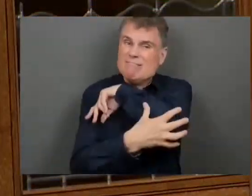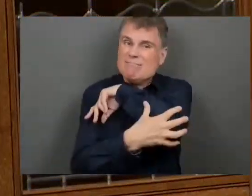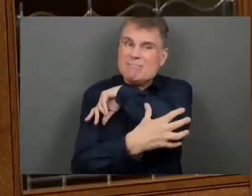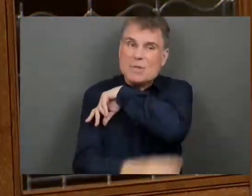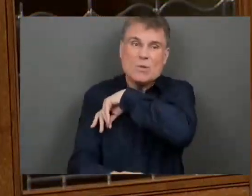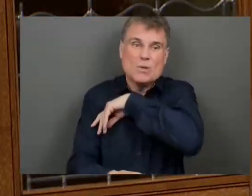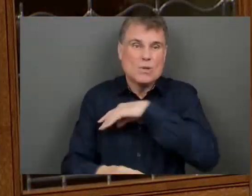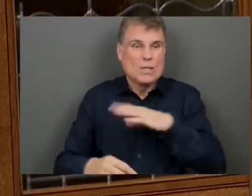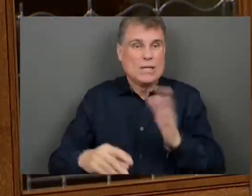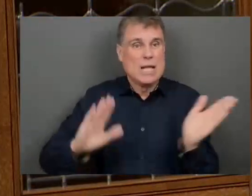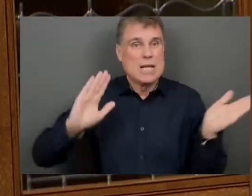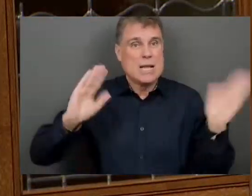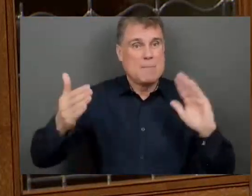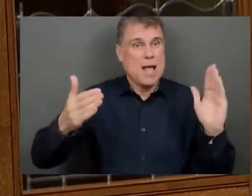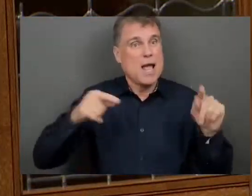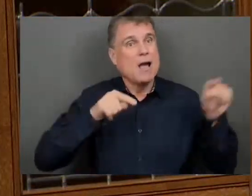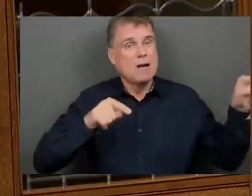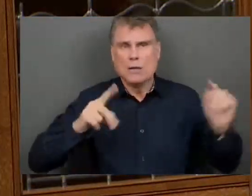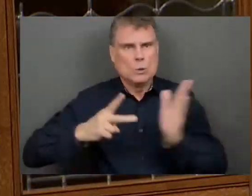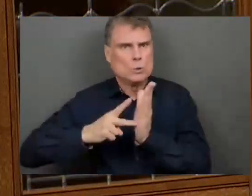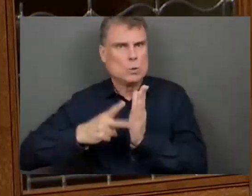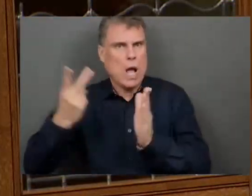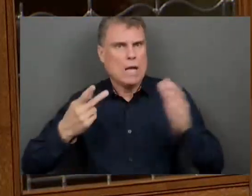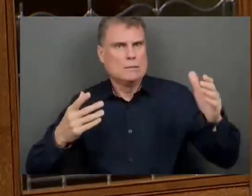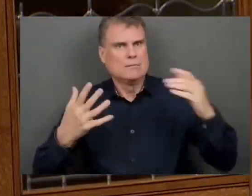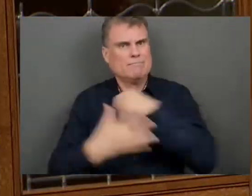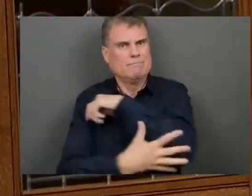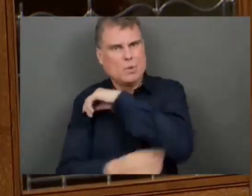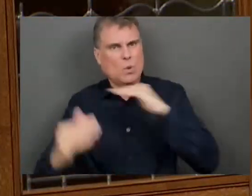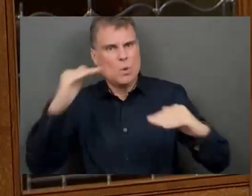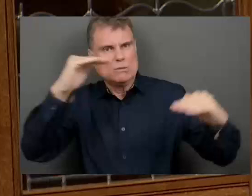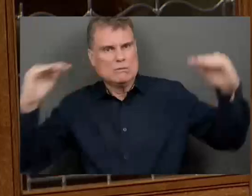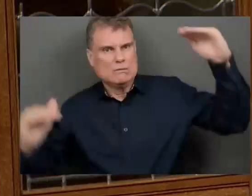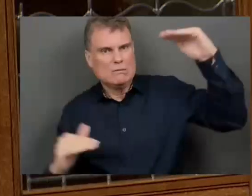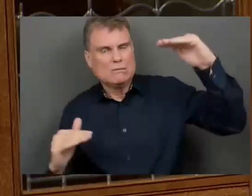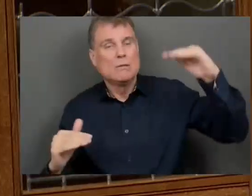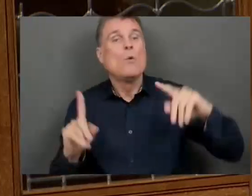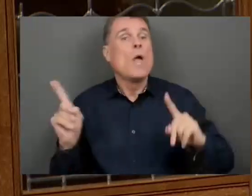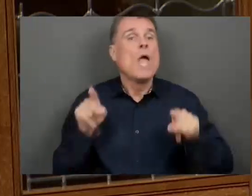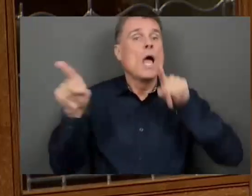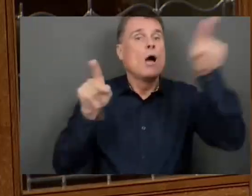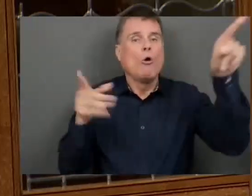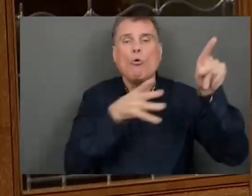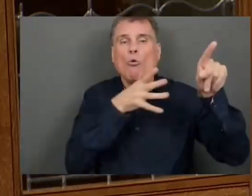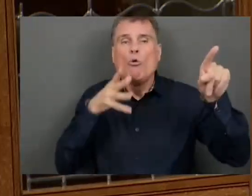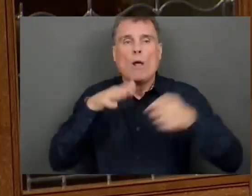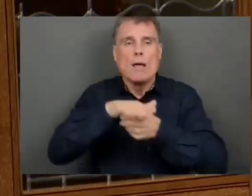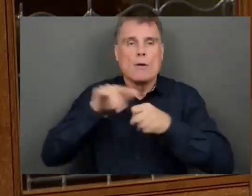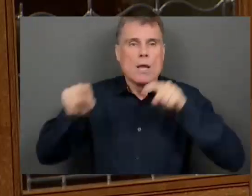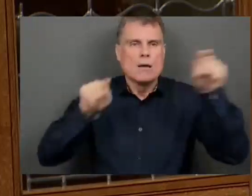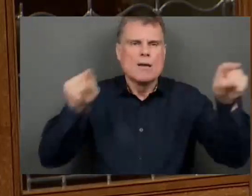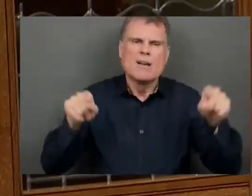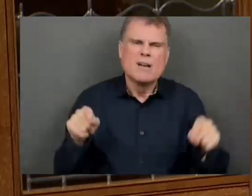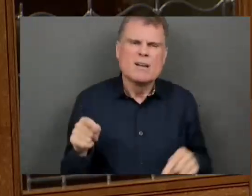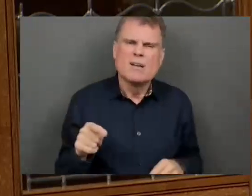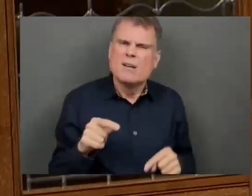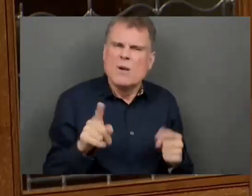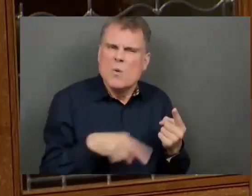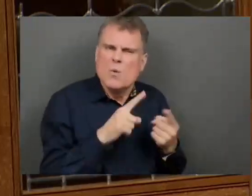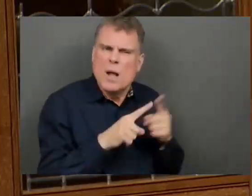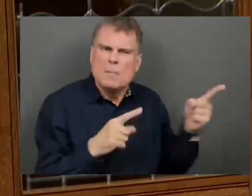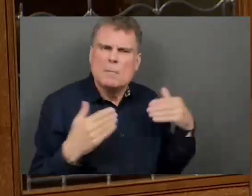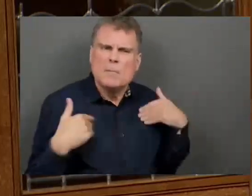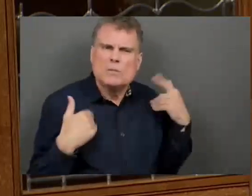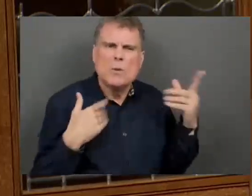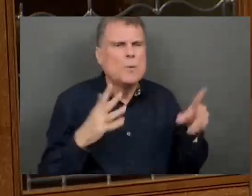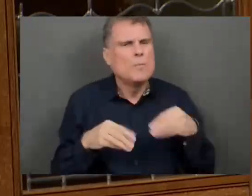higher for children in our rural communities. When will this Minister of Poverty Reduction start providing the basic supports Indigenous families need to